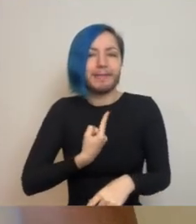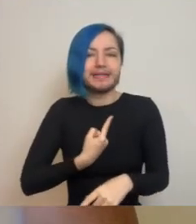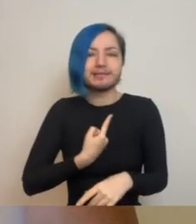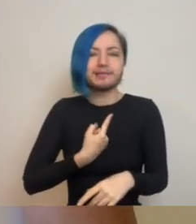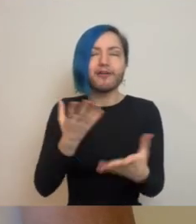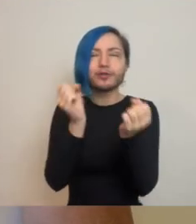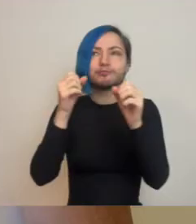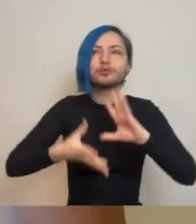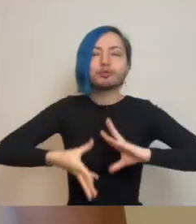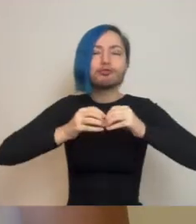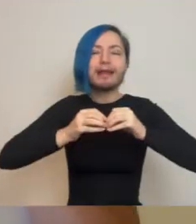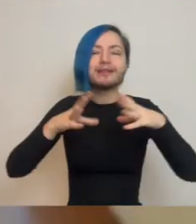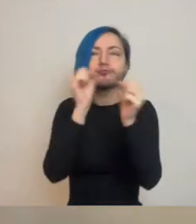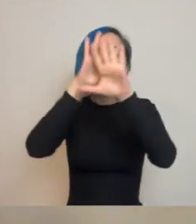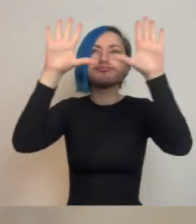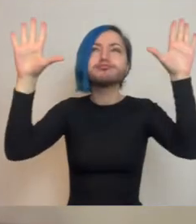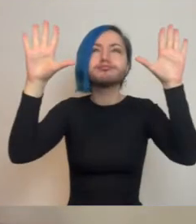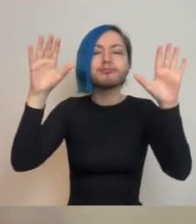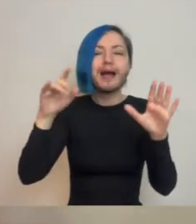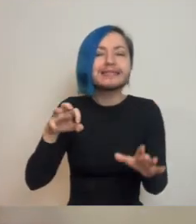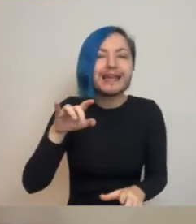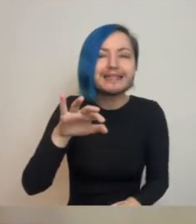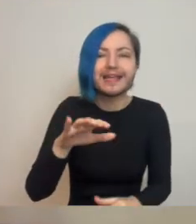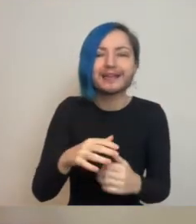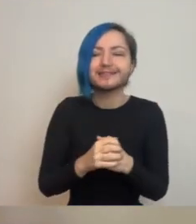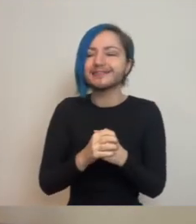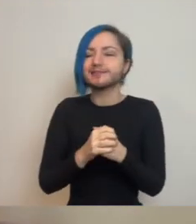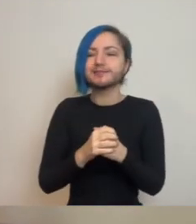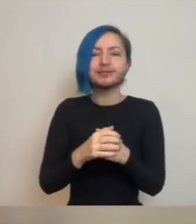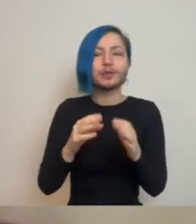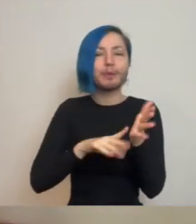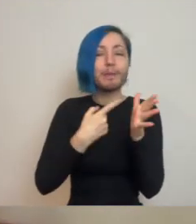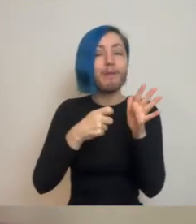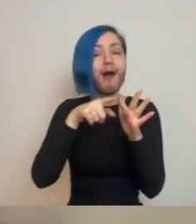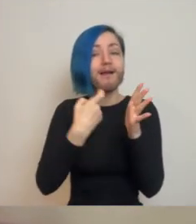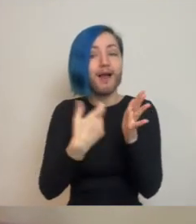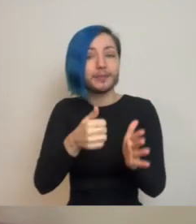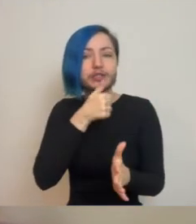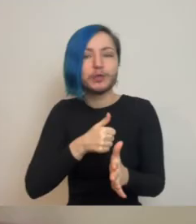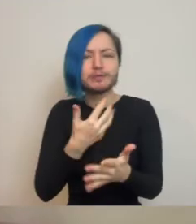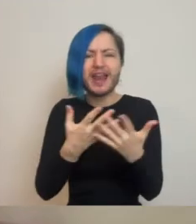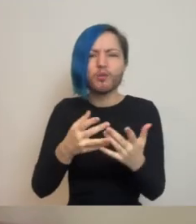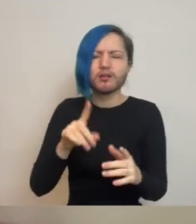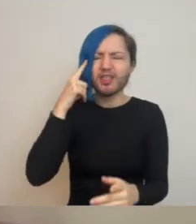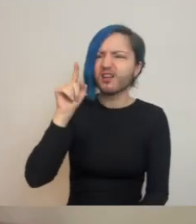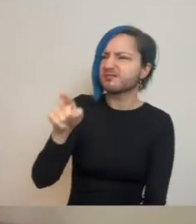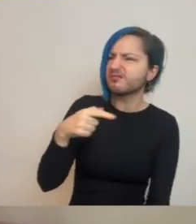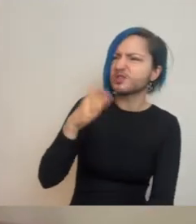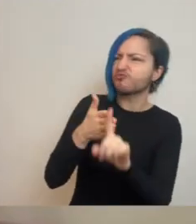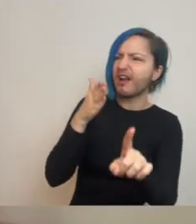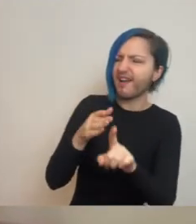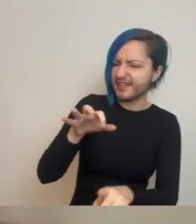pen and drew some imaginary insects. So any of you that are keen entomologists will be looking at those thinking, I don't recognise